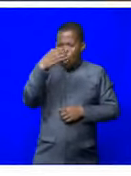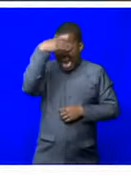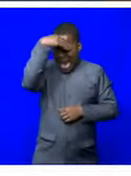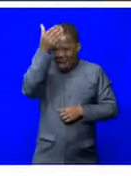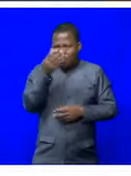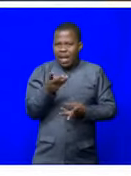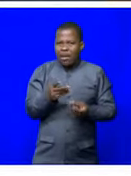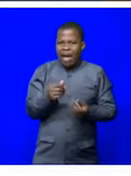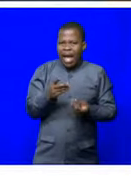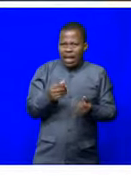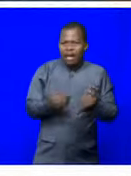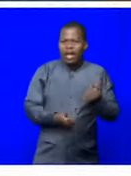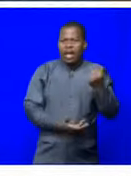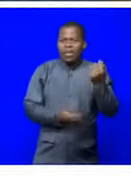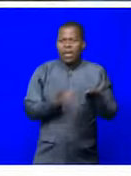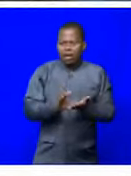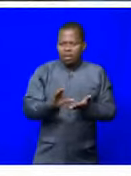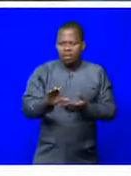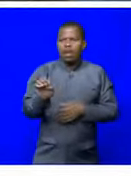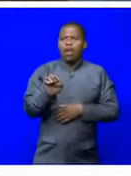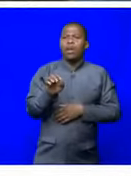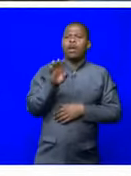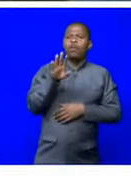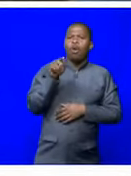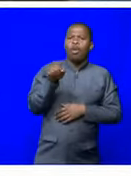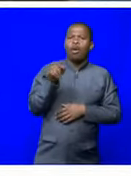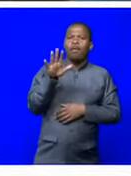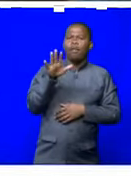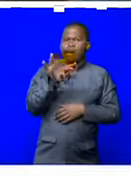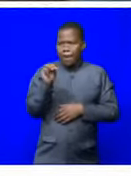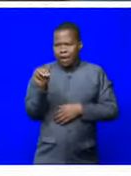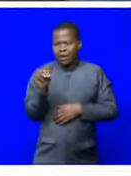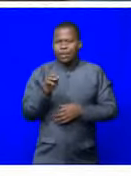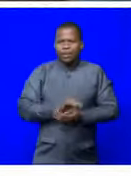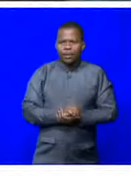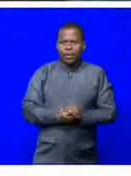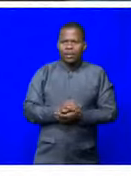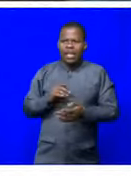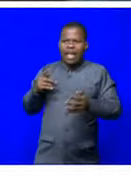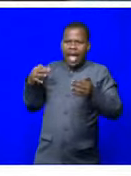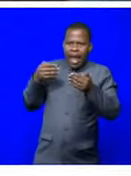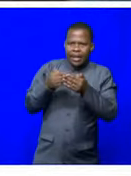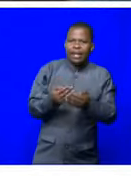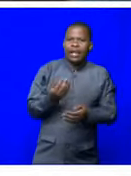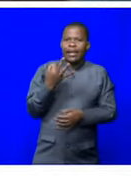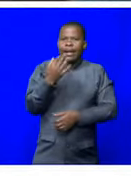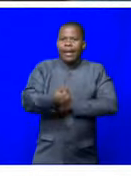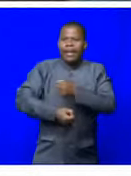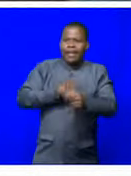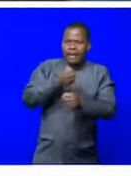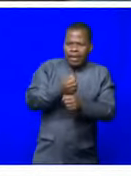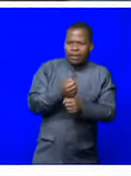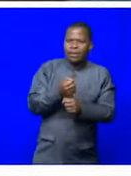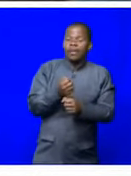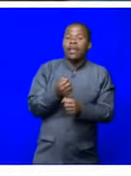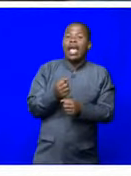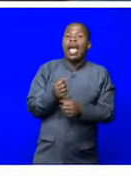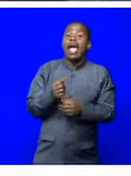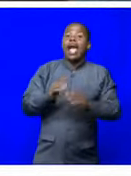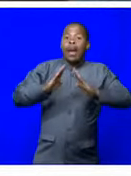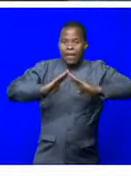4.5 million wemalangeni. For the past 3 years, isubmission yethu ye budget request